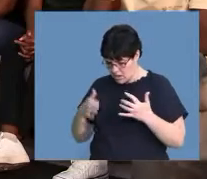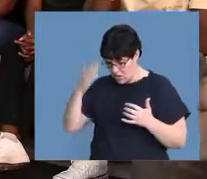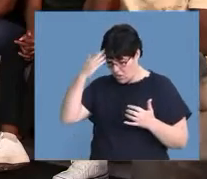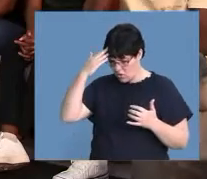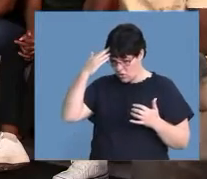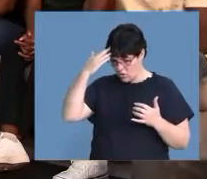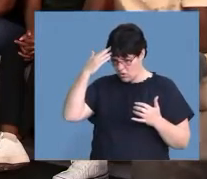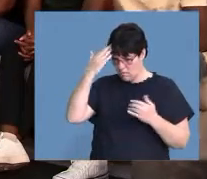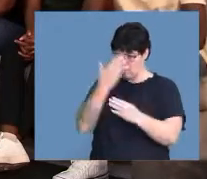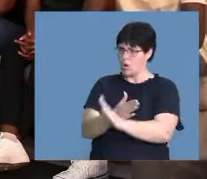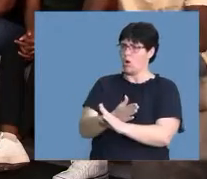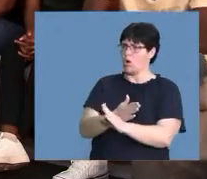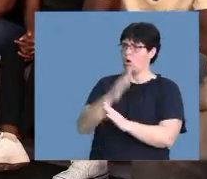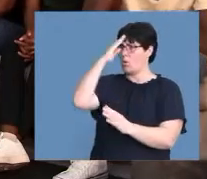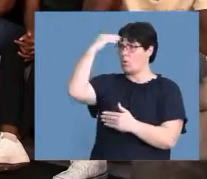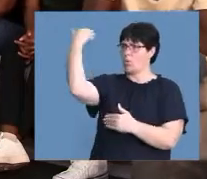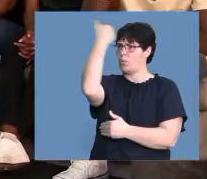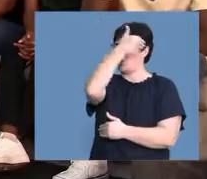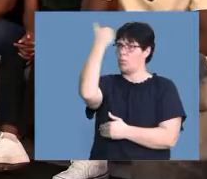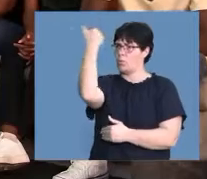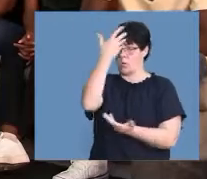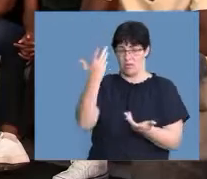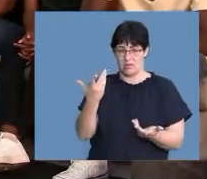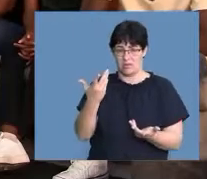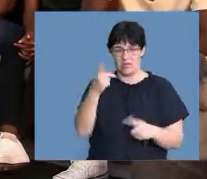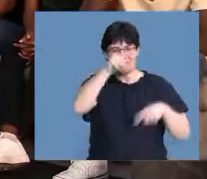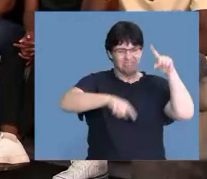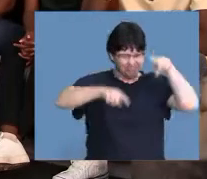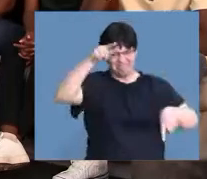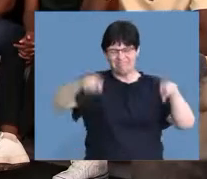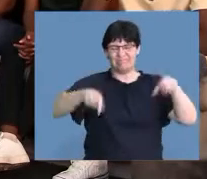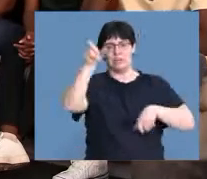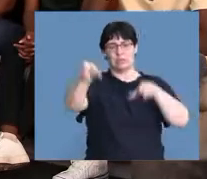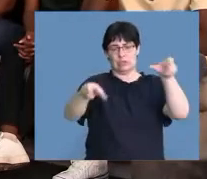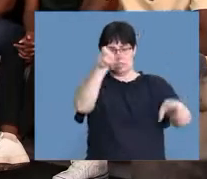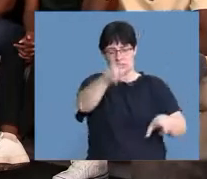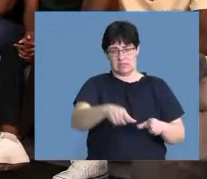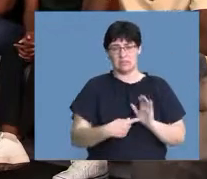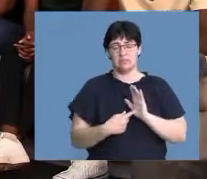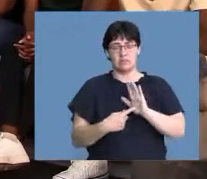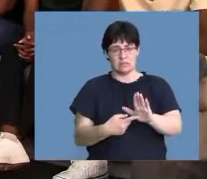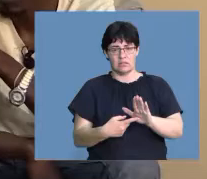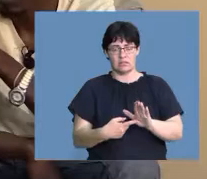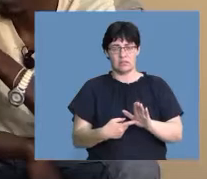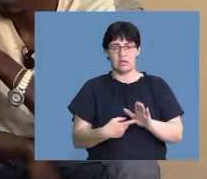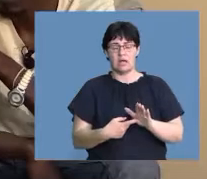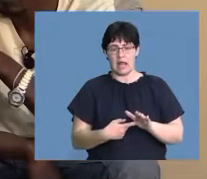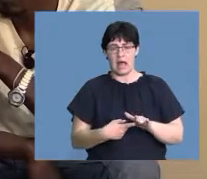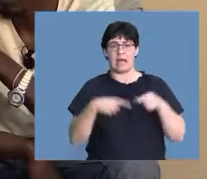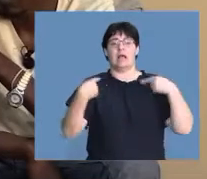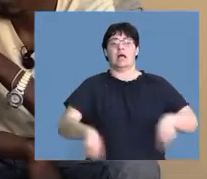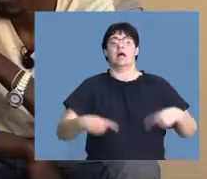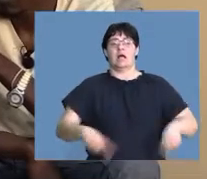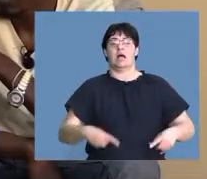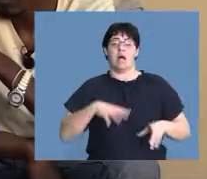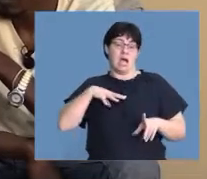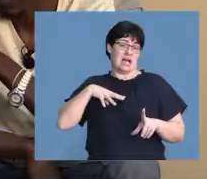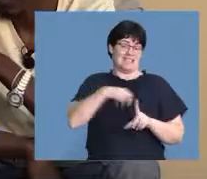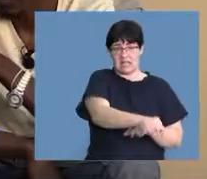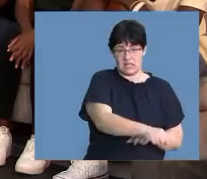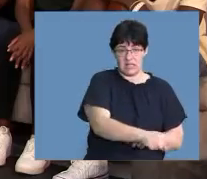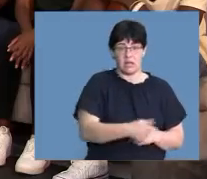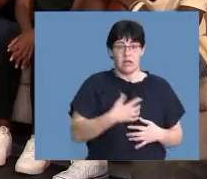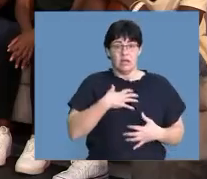Absolutely blank. Yes. Yeah. So it looks different. Another sign is a panic attack. And panic attacks are very